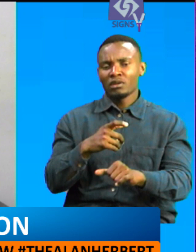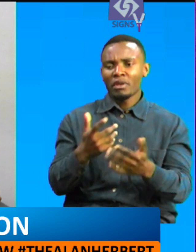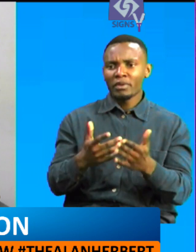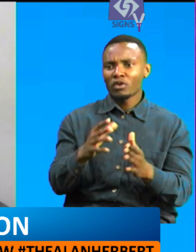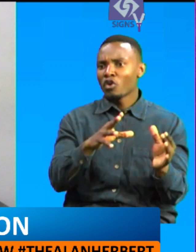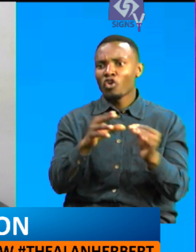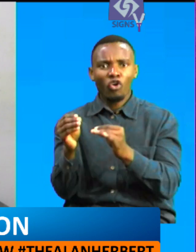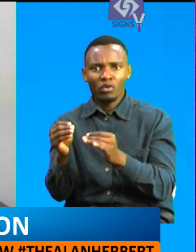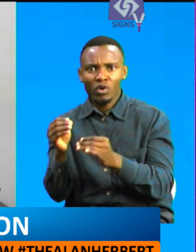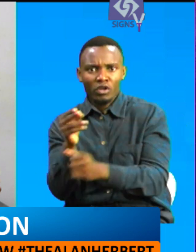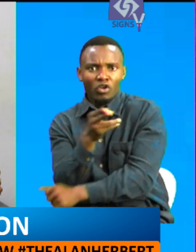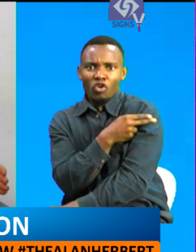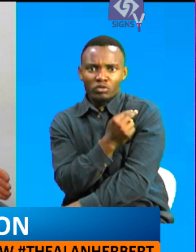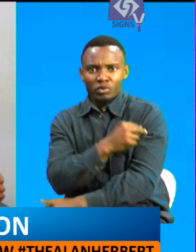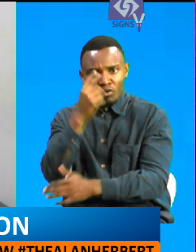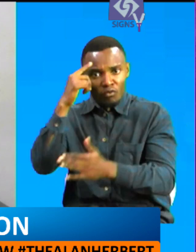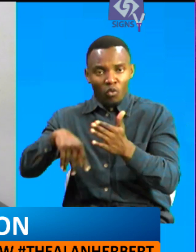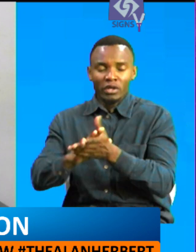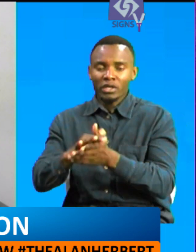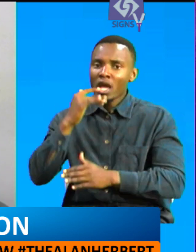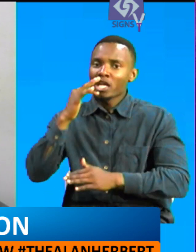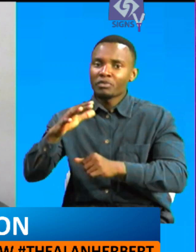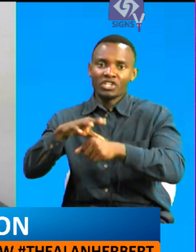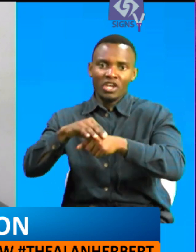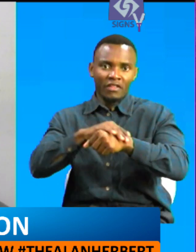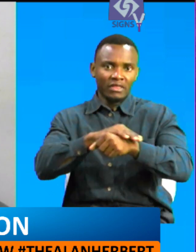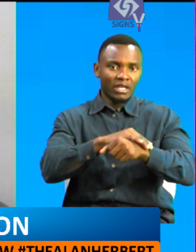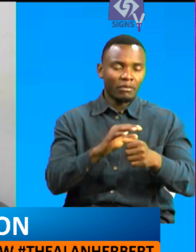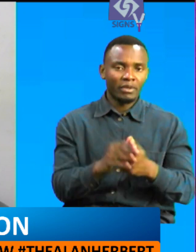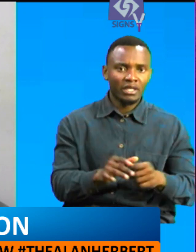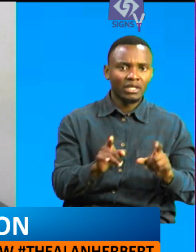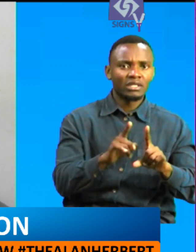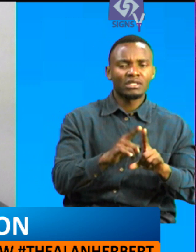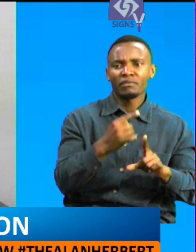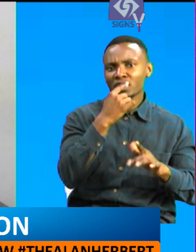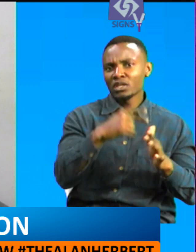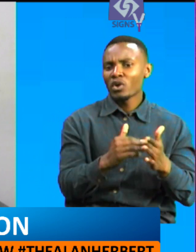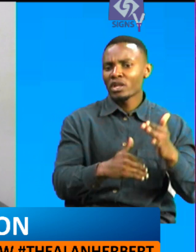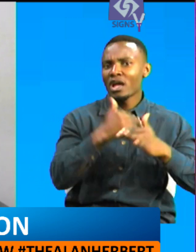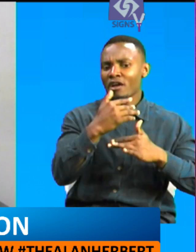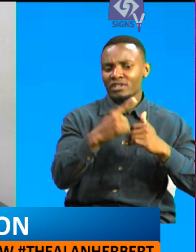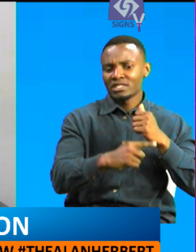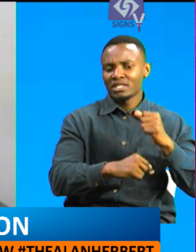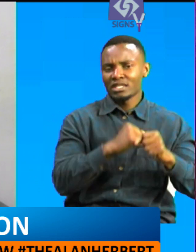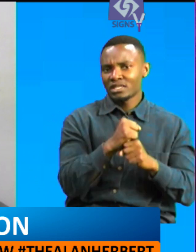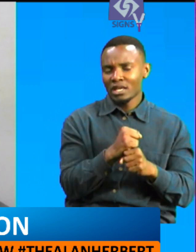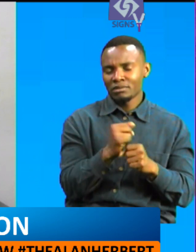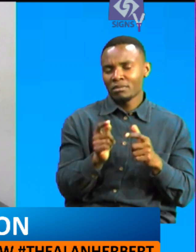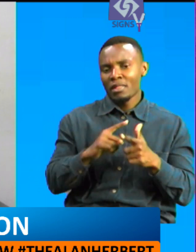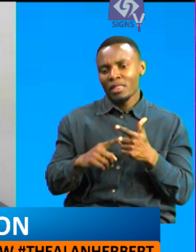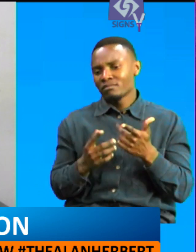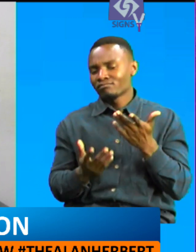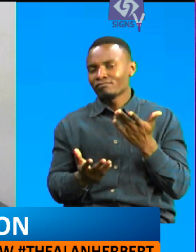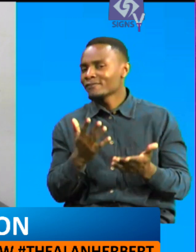for speech therapy. You've said that if you pass the mark of year 6, then not